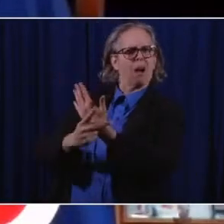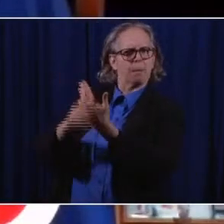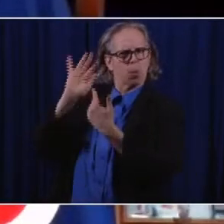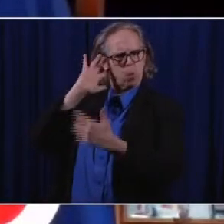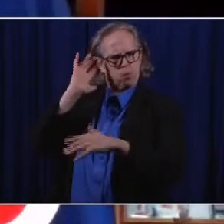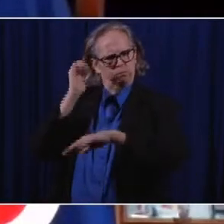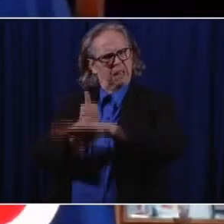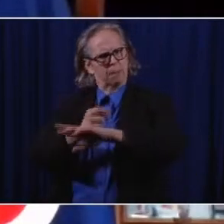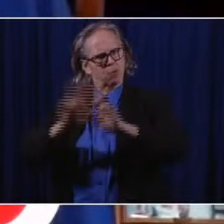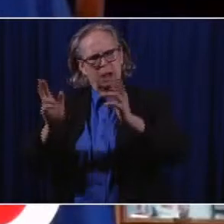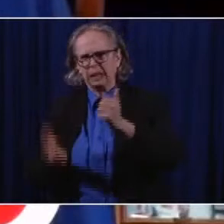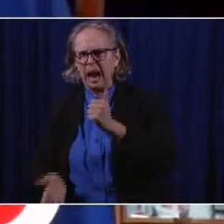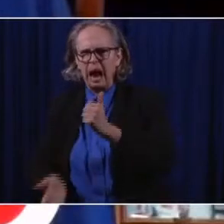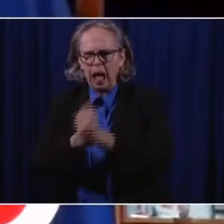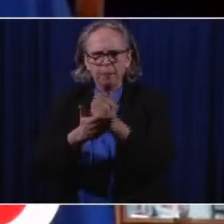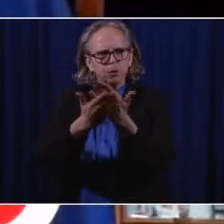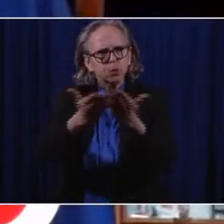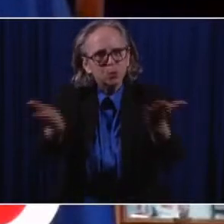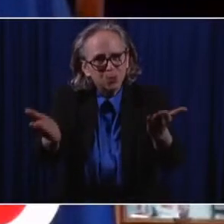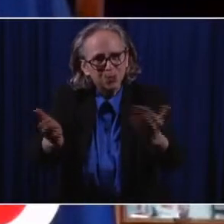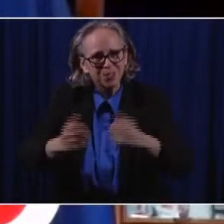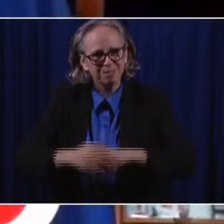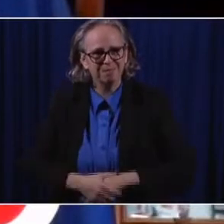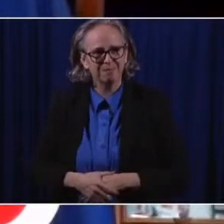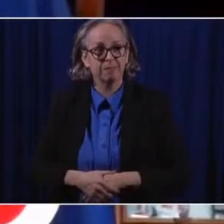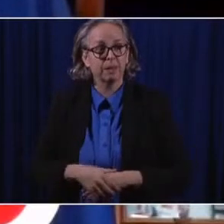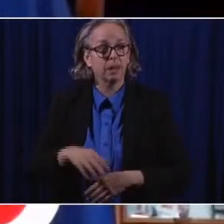of jobs, OhioMeansJobs.com,